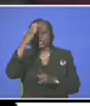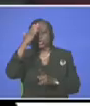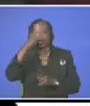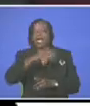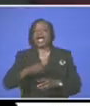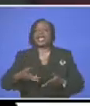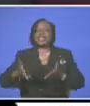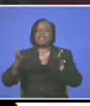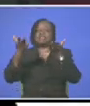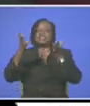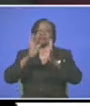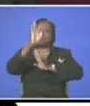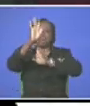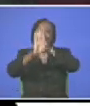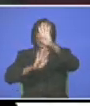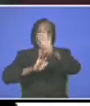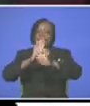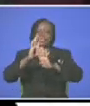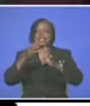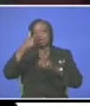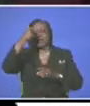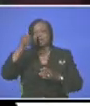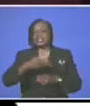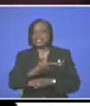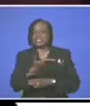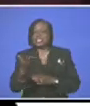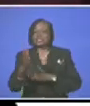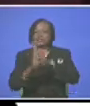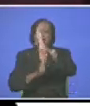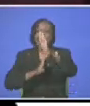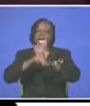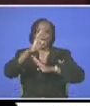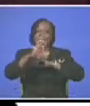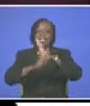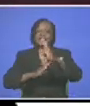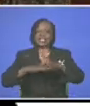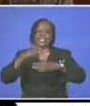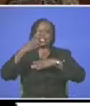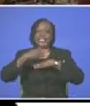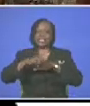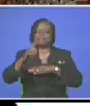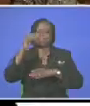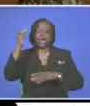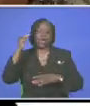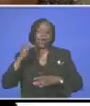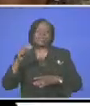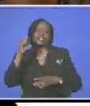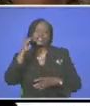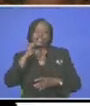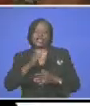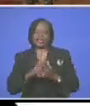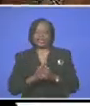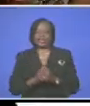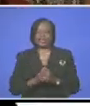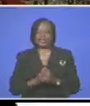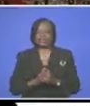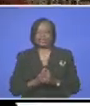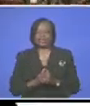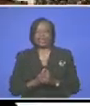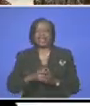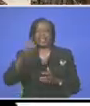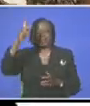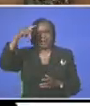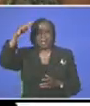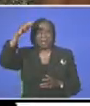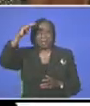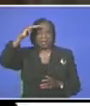hands, because these were the hands that delivered the golden girl. After learning about that early in the day, the prime